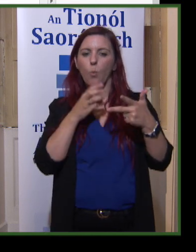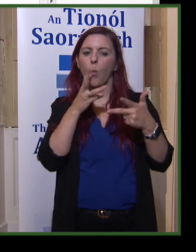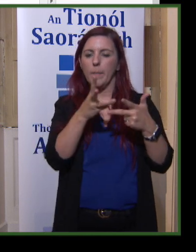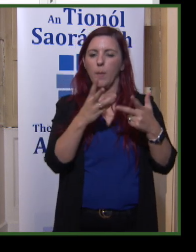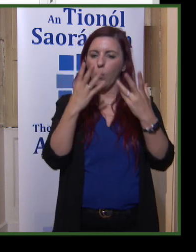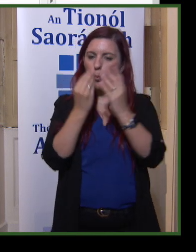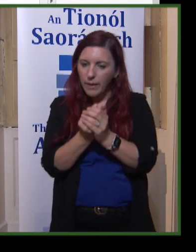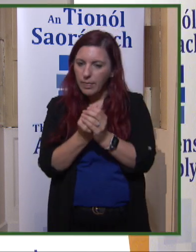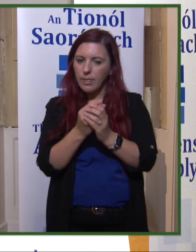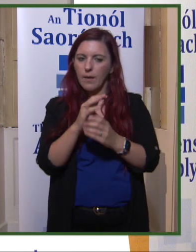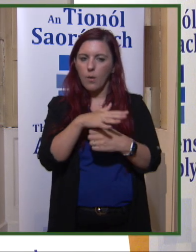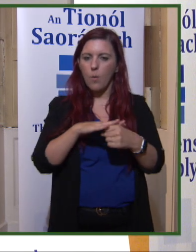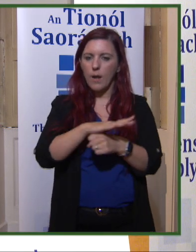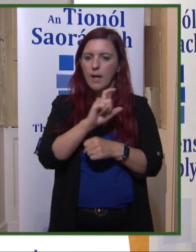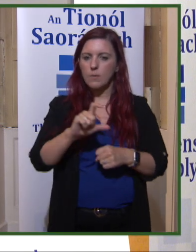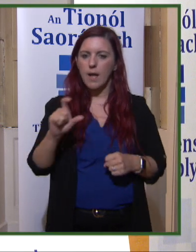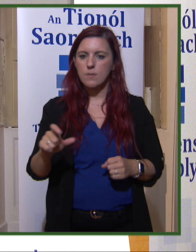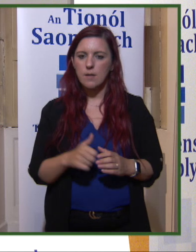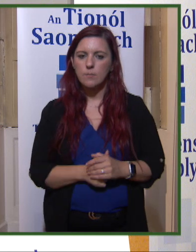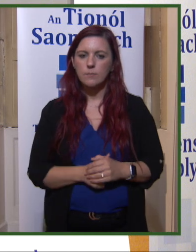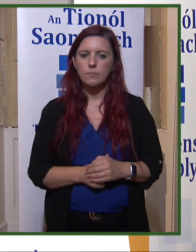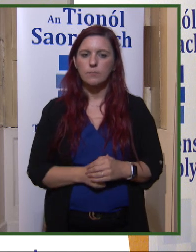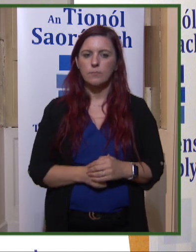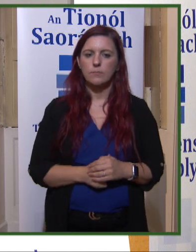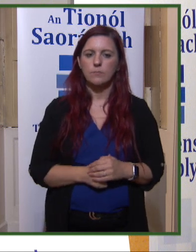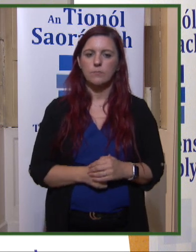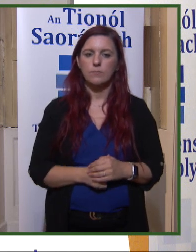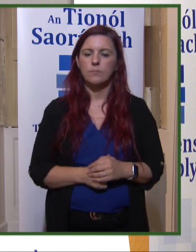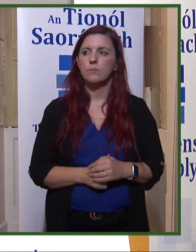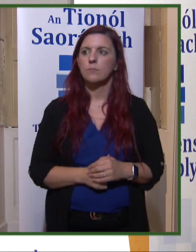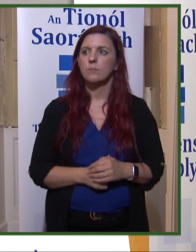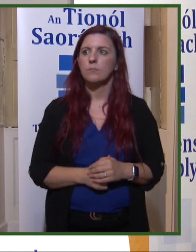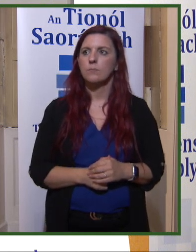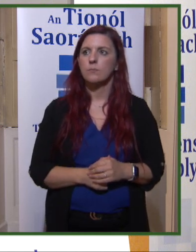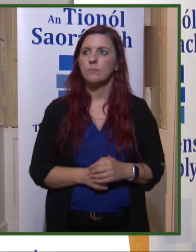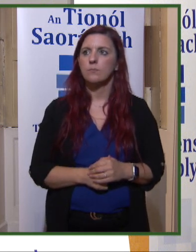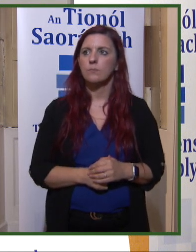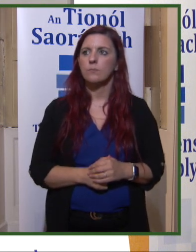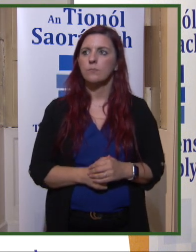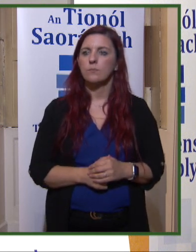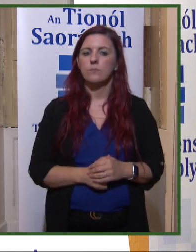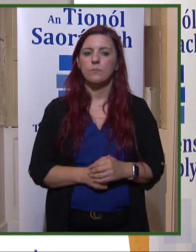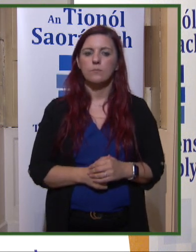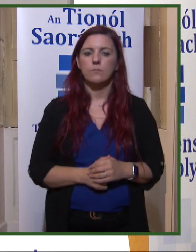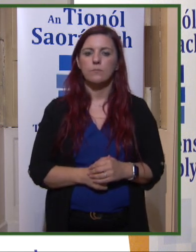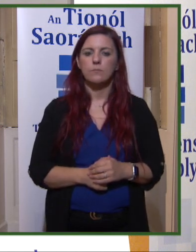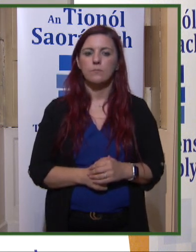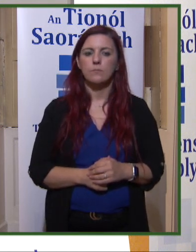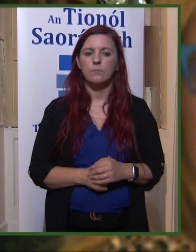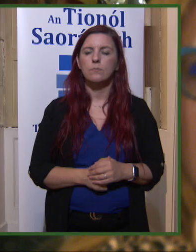election, what should the criteria for the elected candidates be? Sorry, James, if you just switch over, thanks,